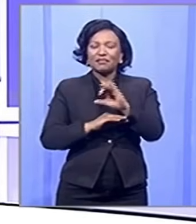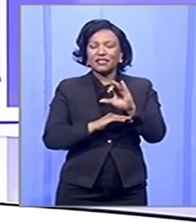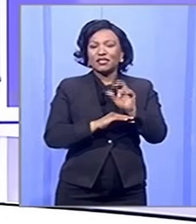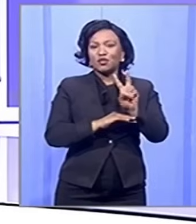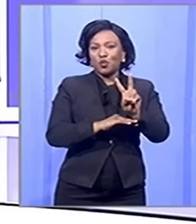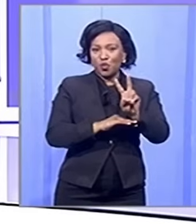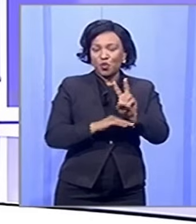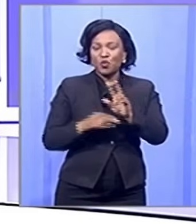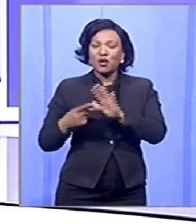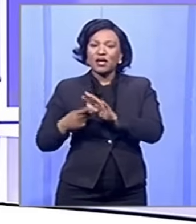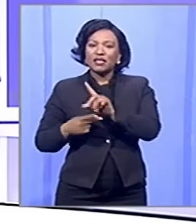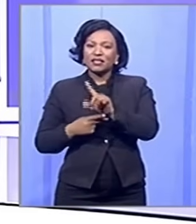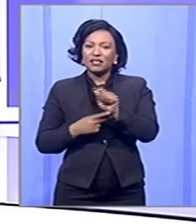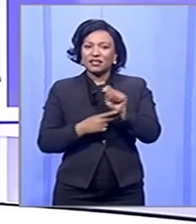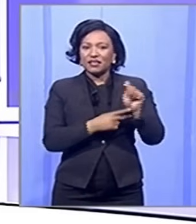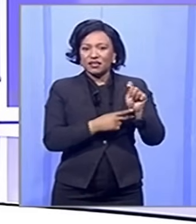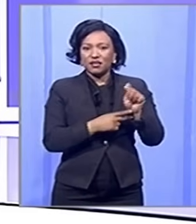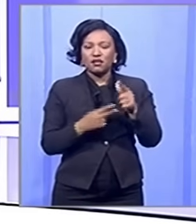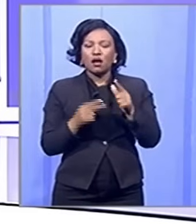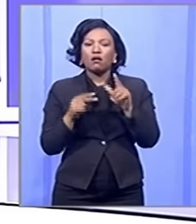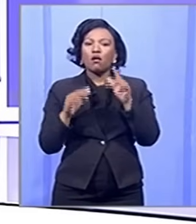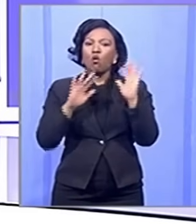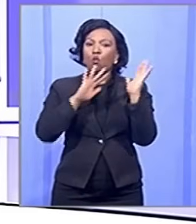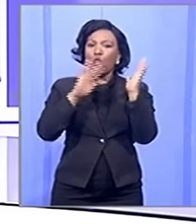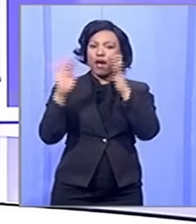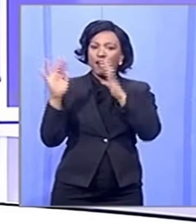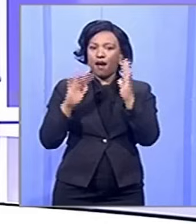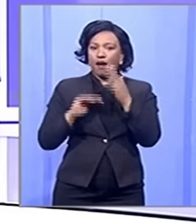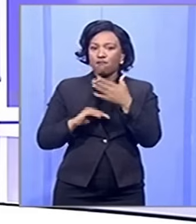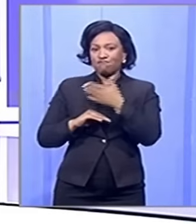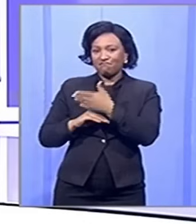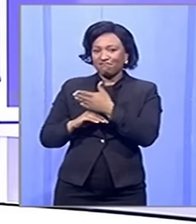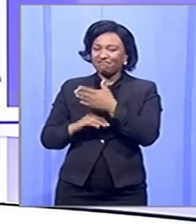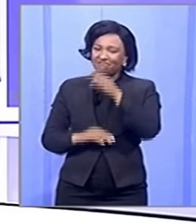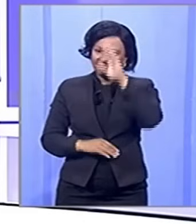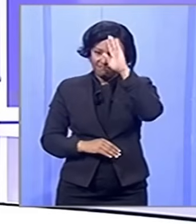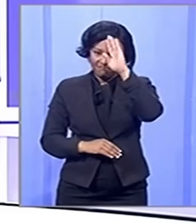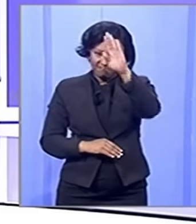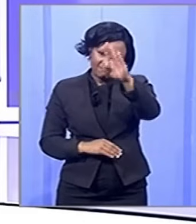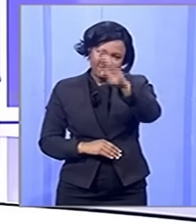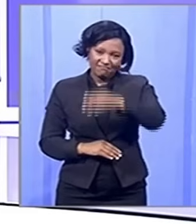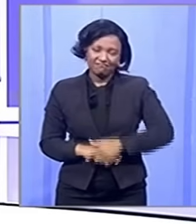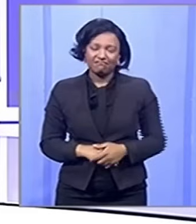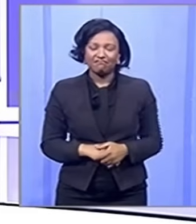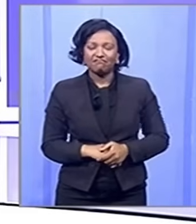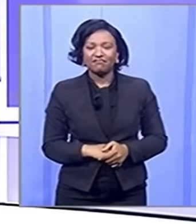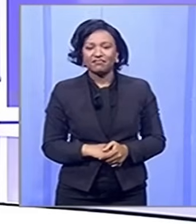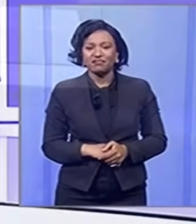SABC2 le DTT go latela kakanyo ya maemo a boso Thobela.